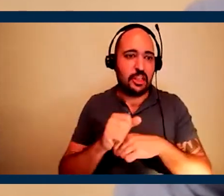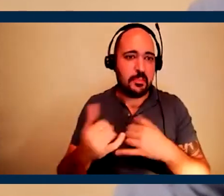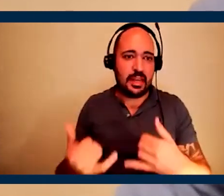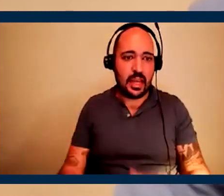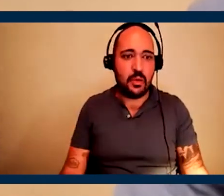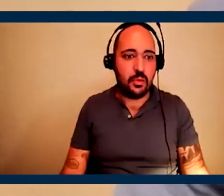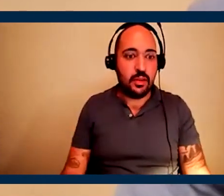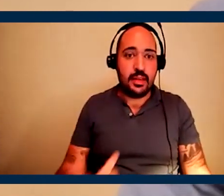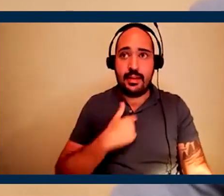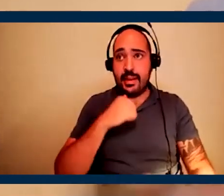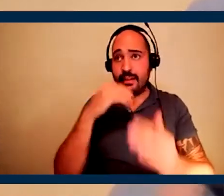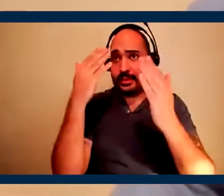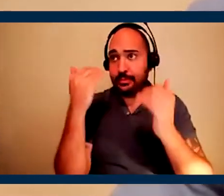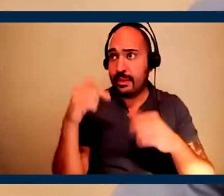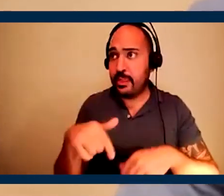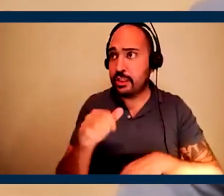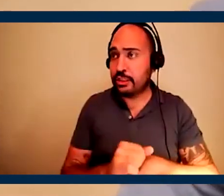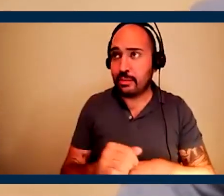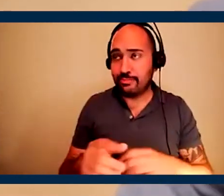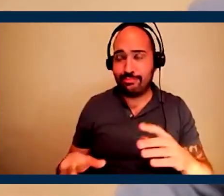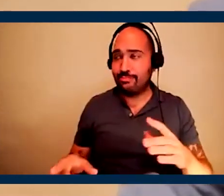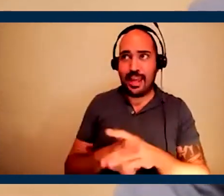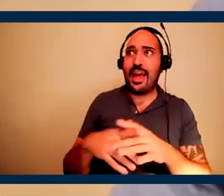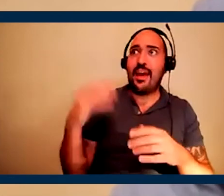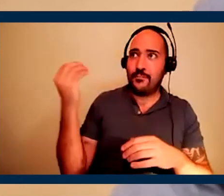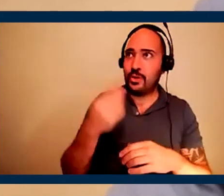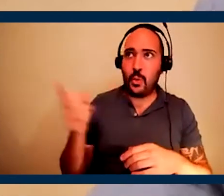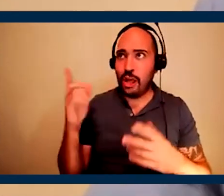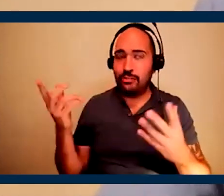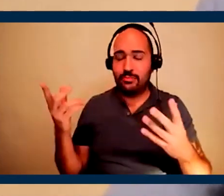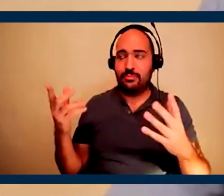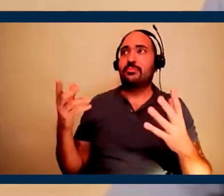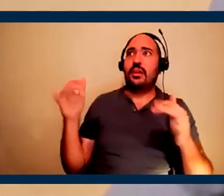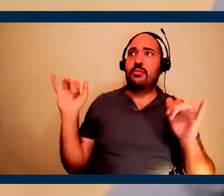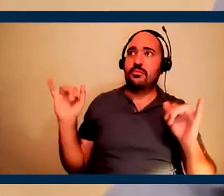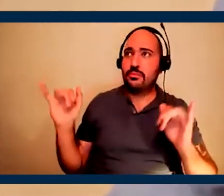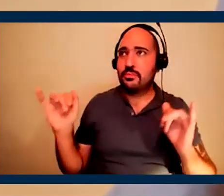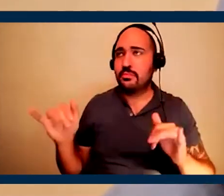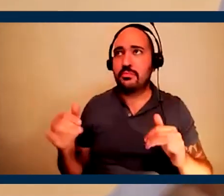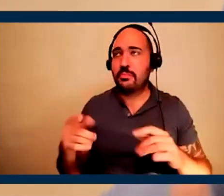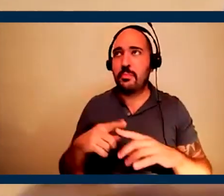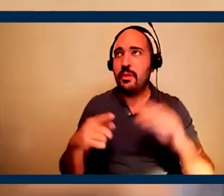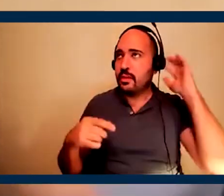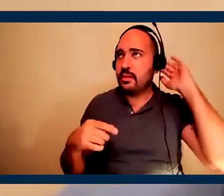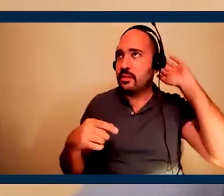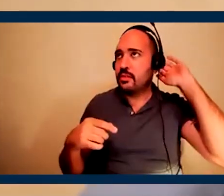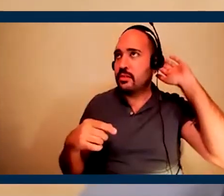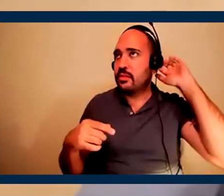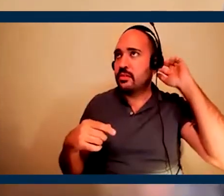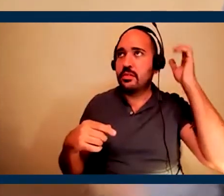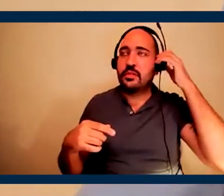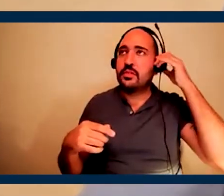And I did not expect this job. It did, it kind of came out of nowhere. But my point is that it is a testament to showing